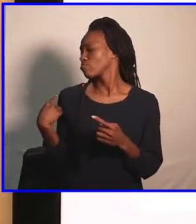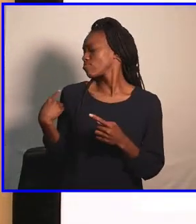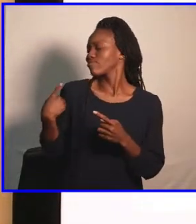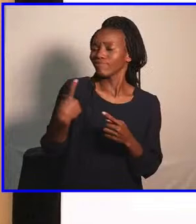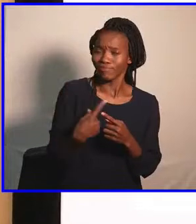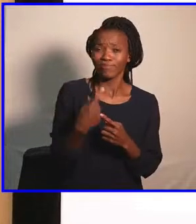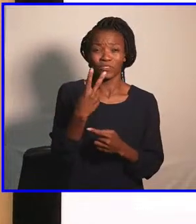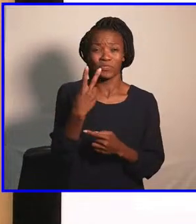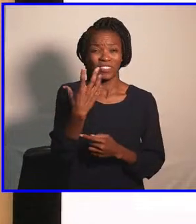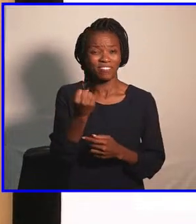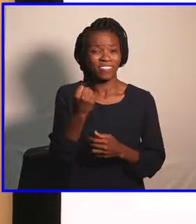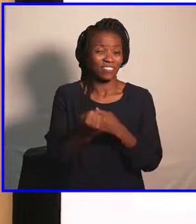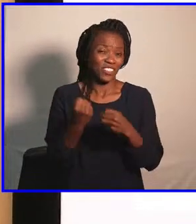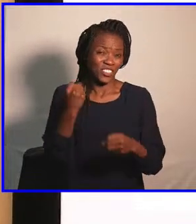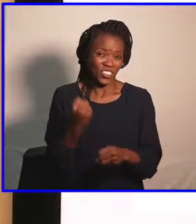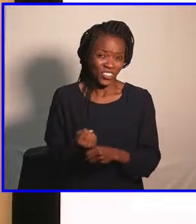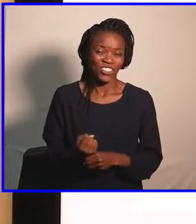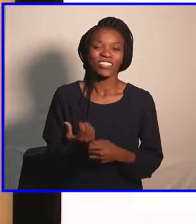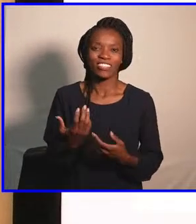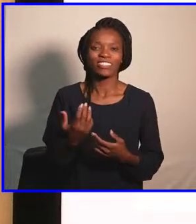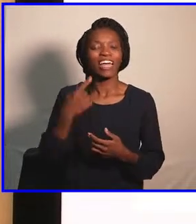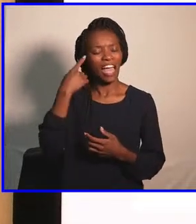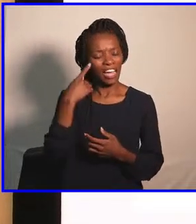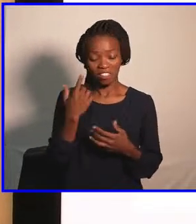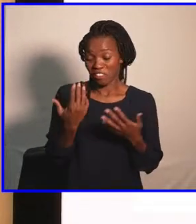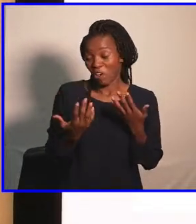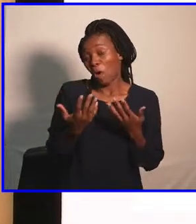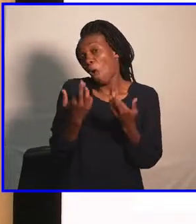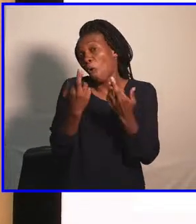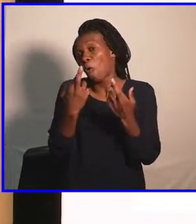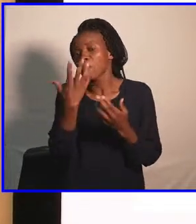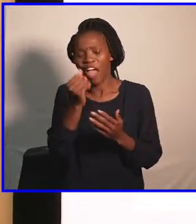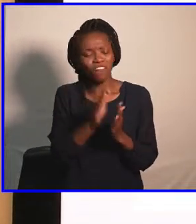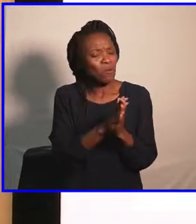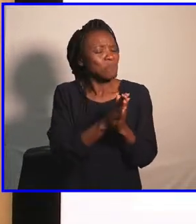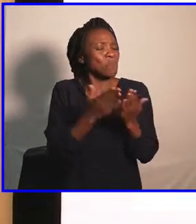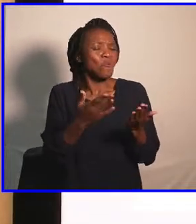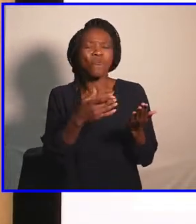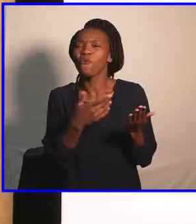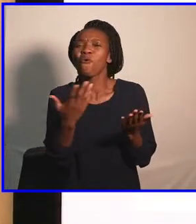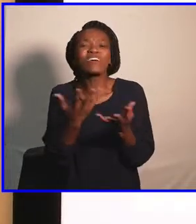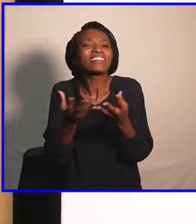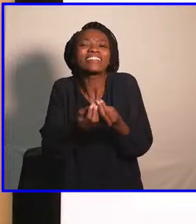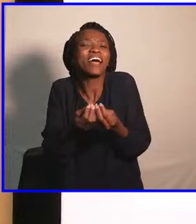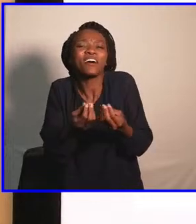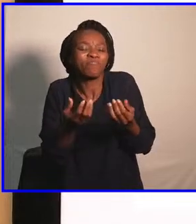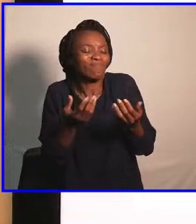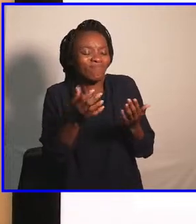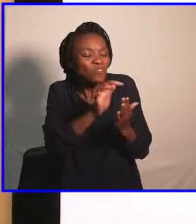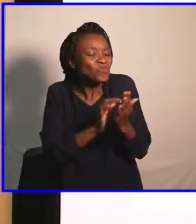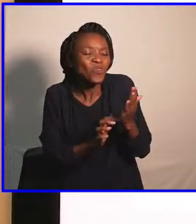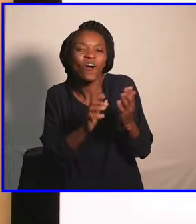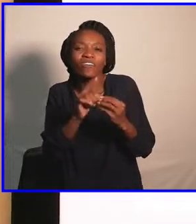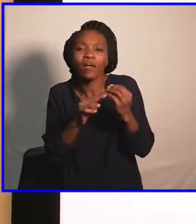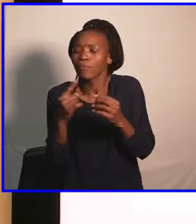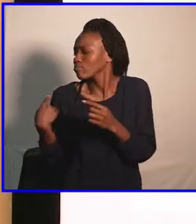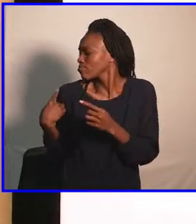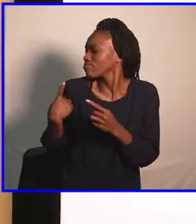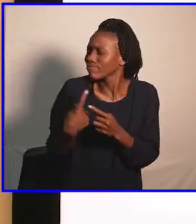hope that you've already penned down a book of some sorts just to tell the story of the last 25